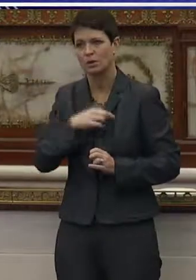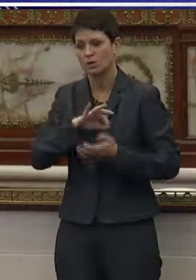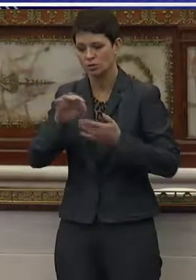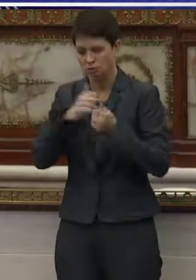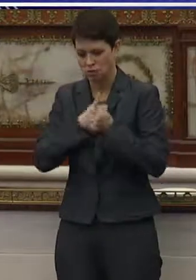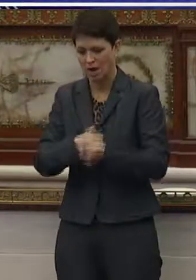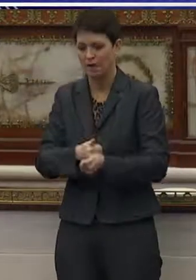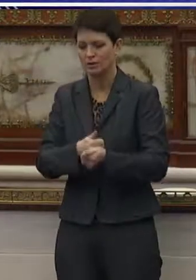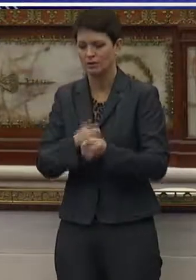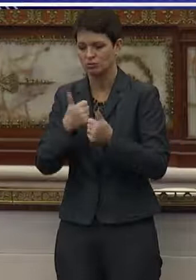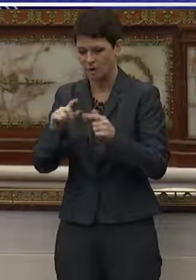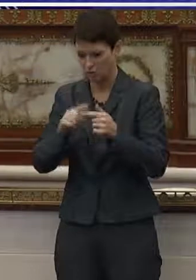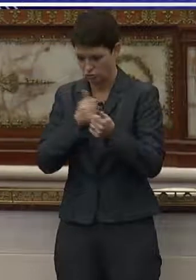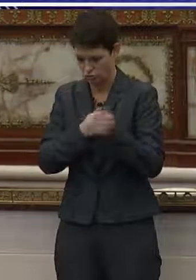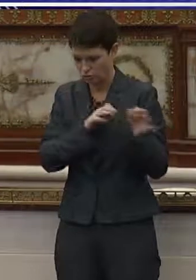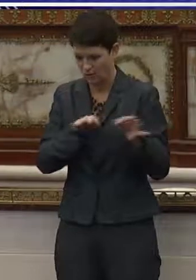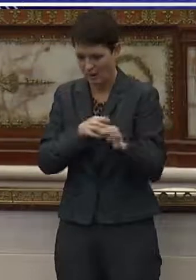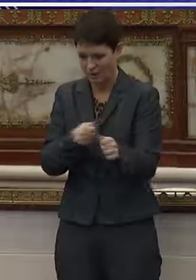to track,